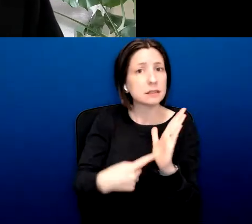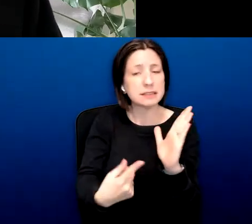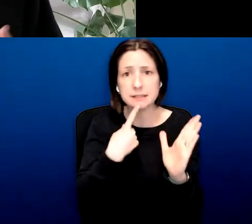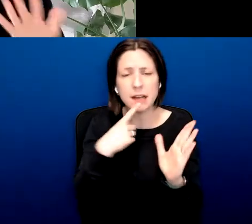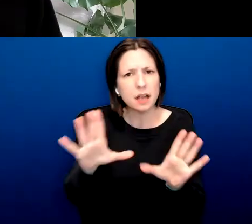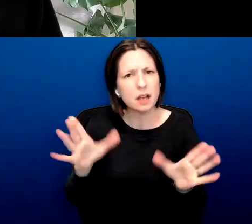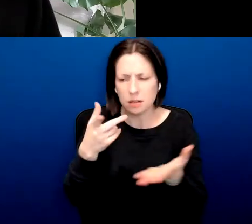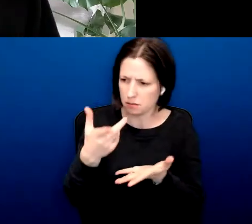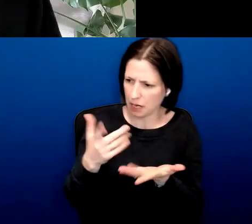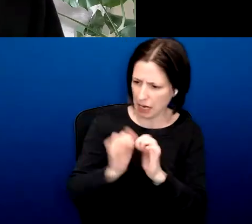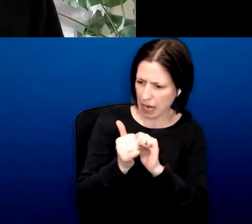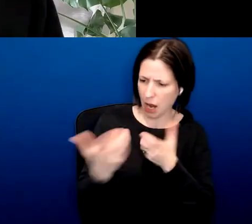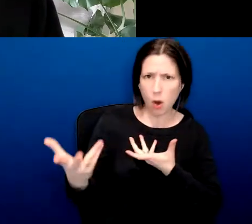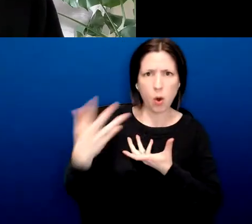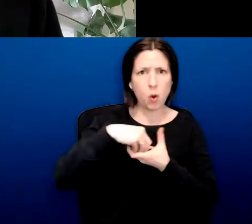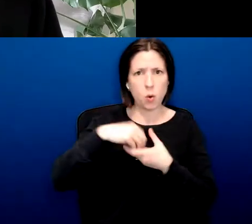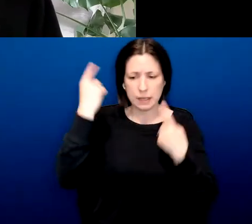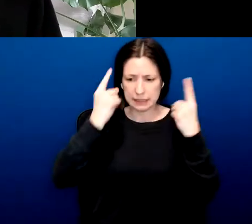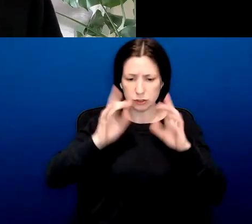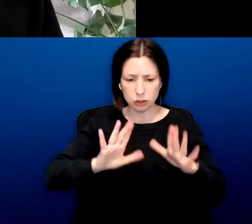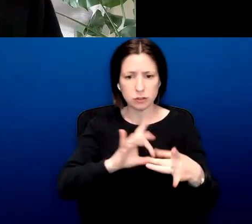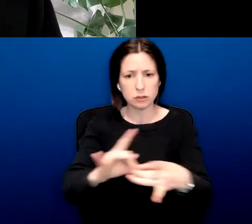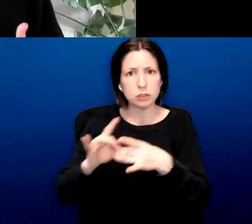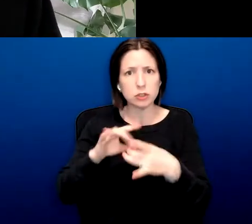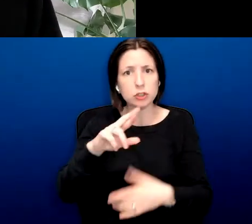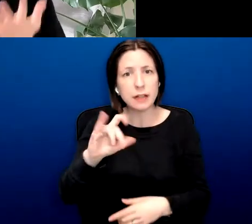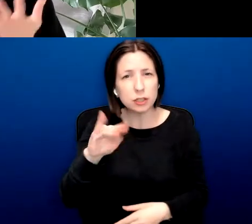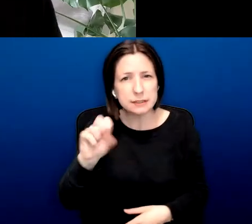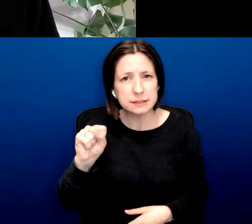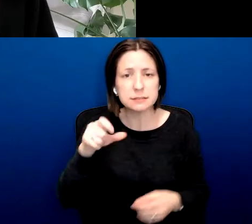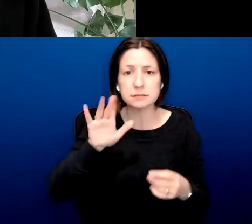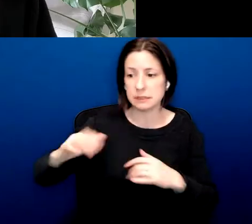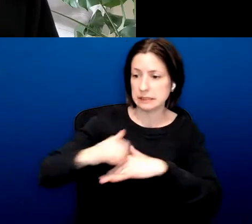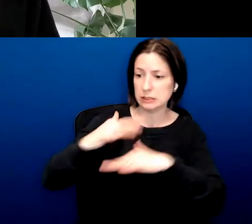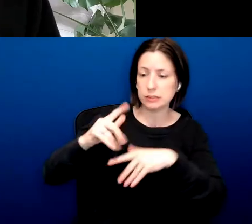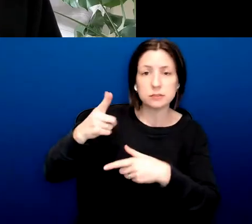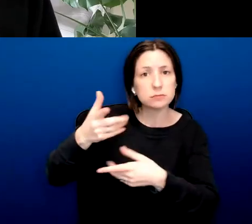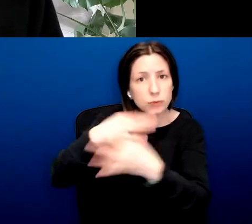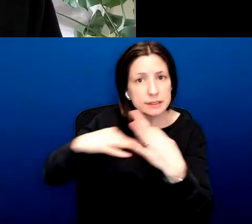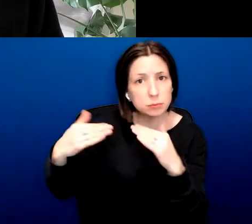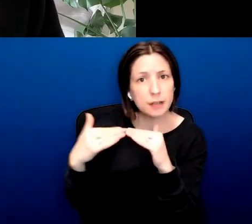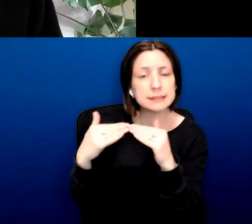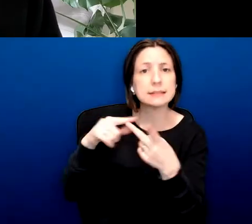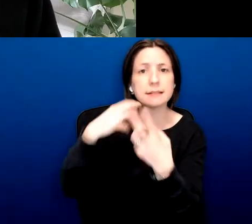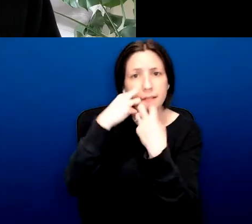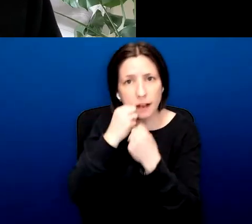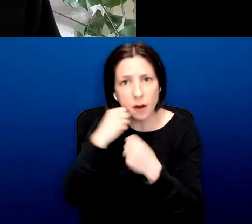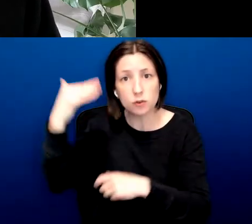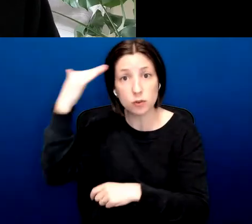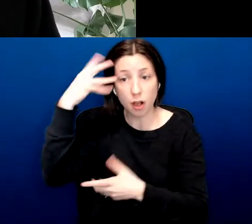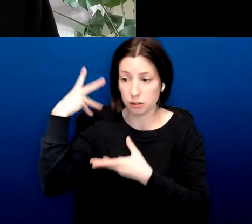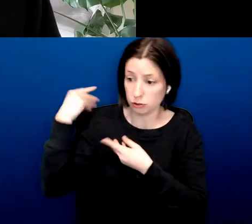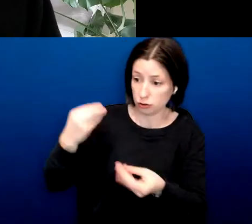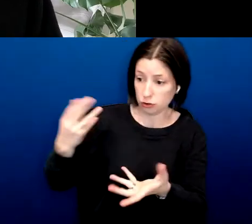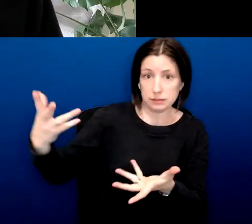to consider relations, Indigenous forms of reciprocity, care, and knowledge as central to the theory or to